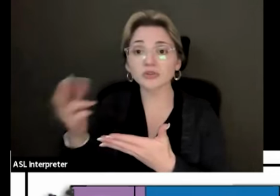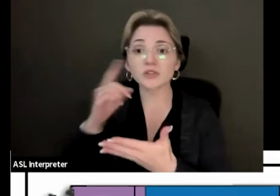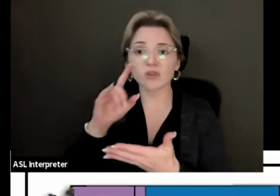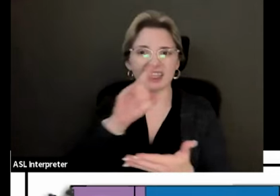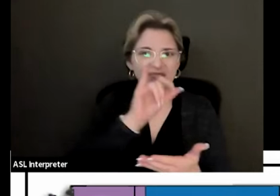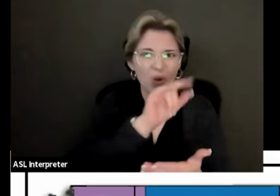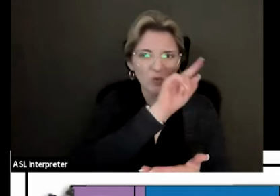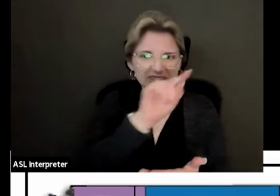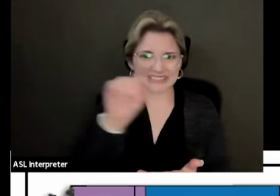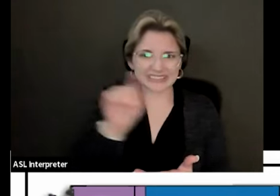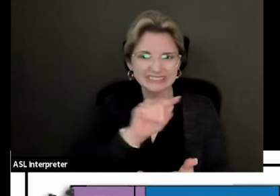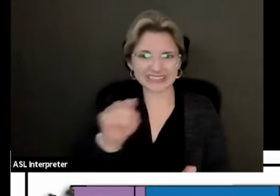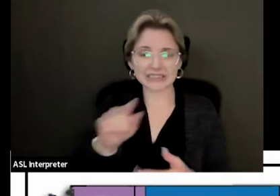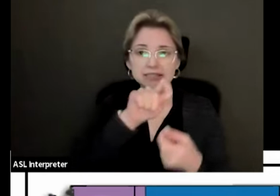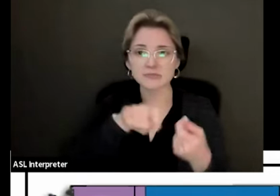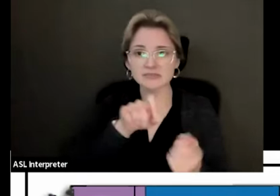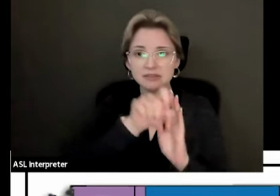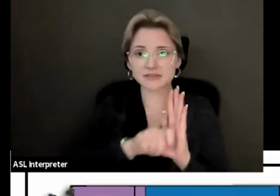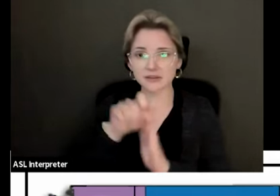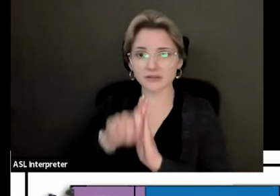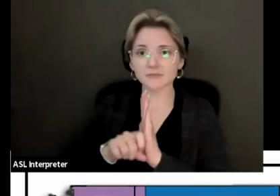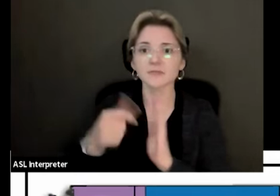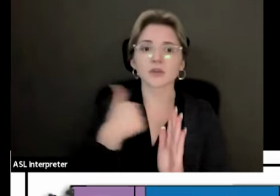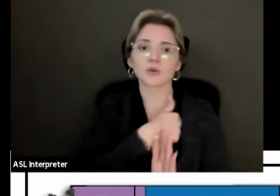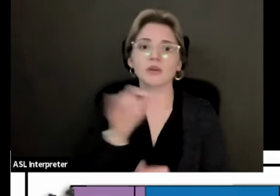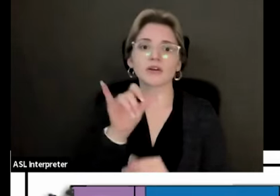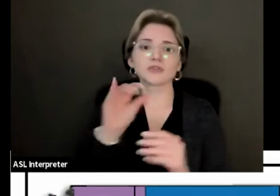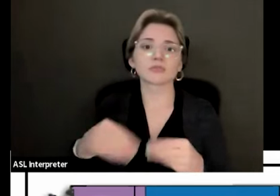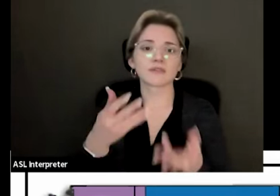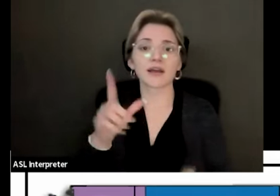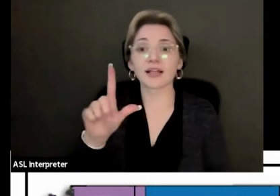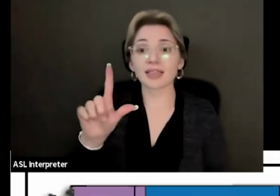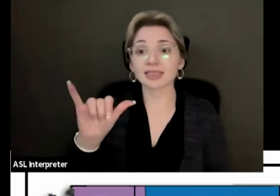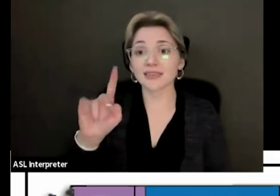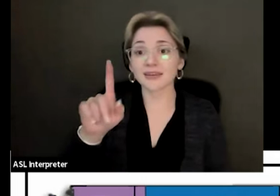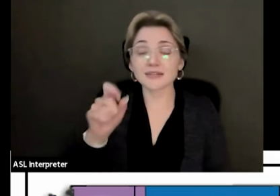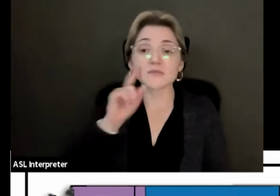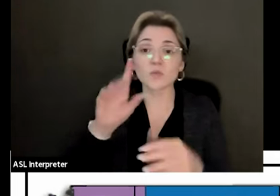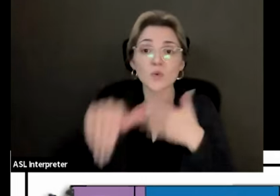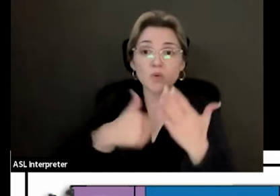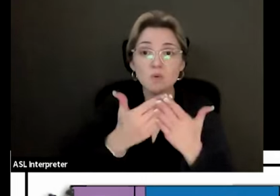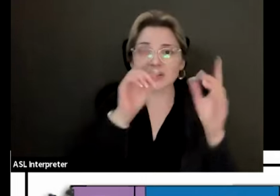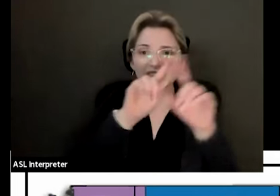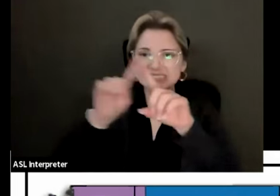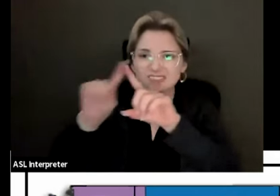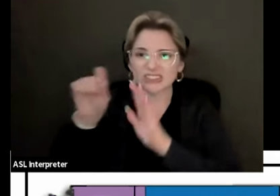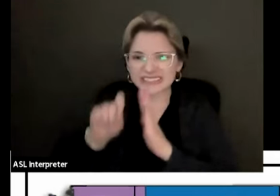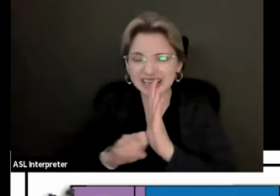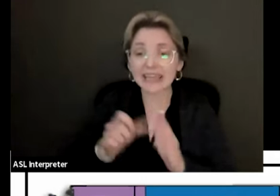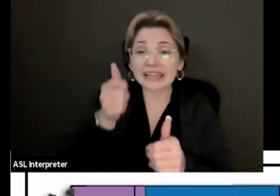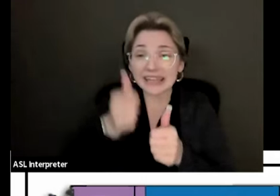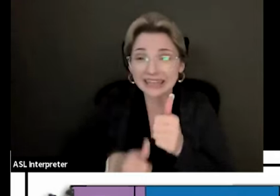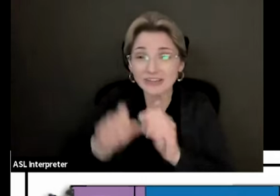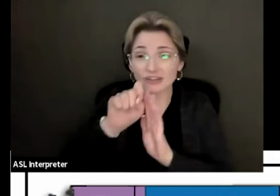they have the different states, right? And so we also provided a link for the states, and all of those states have their individualized page,